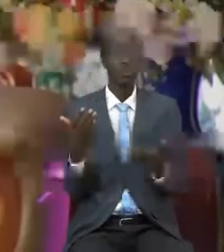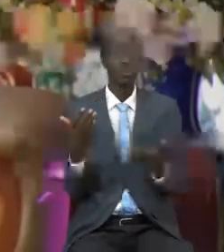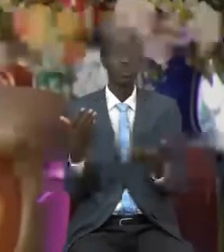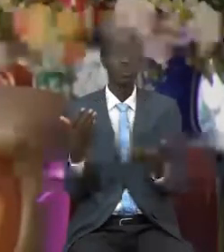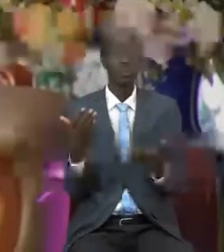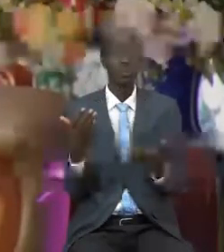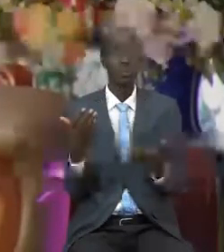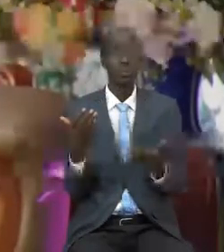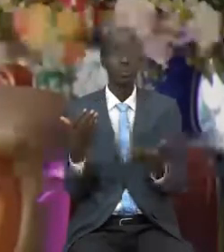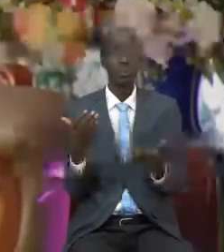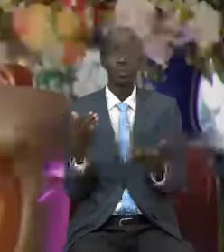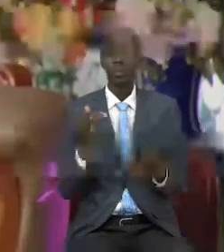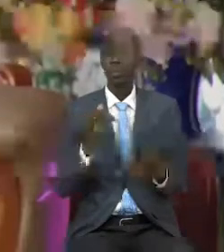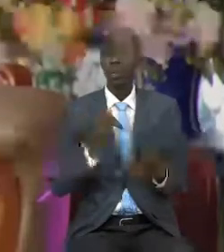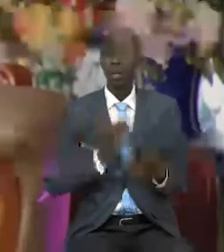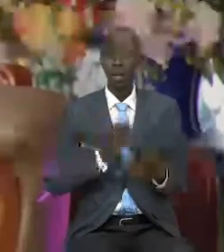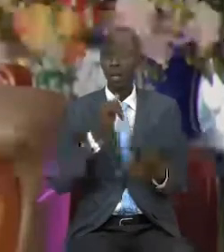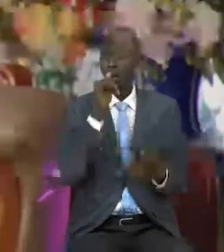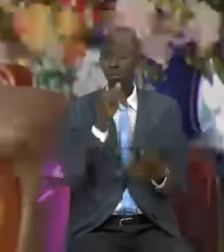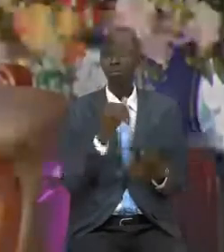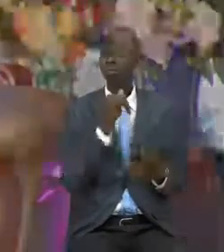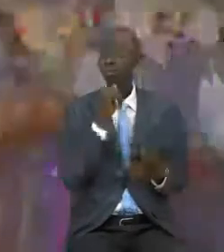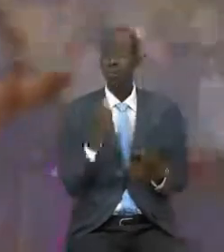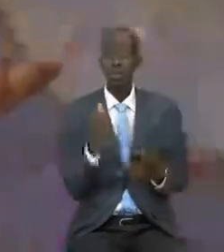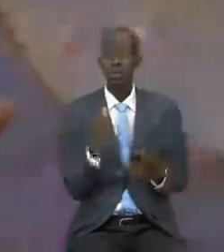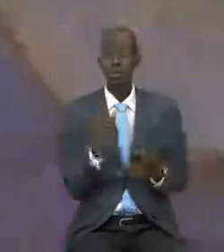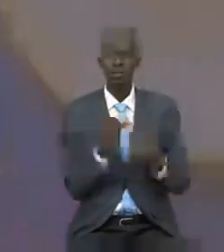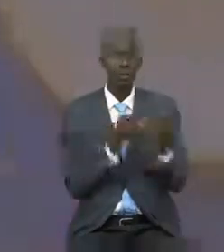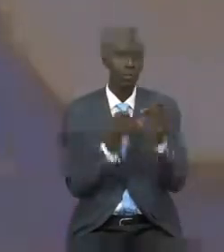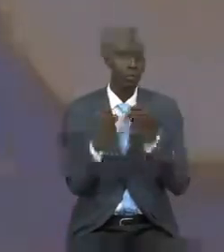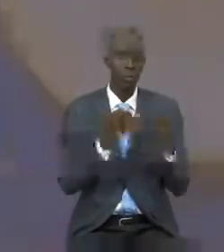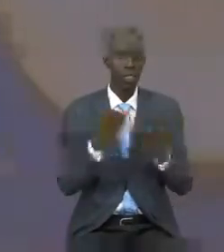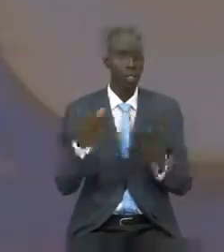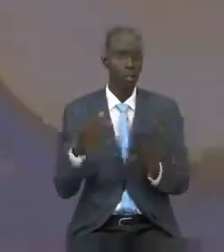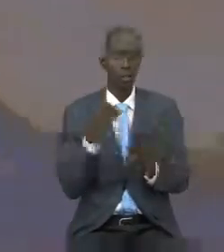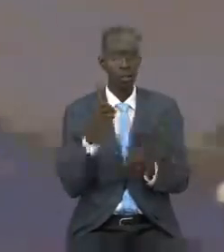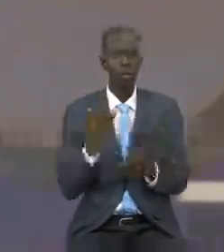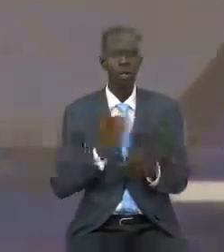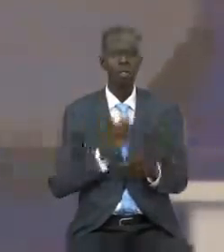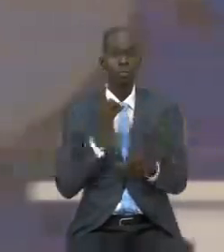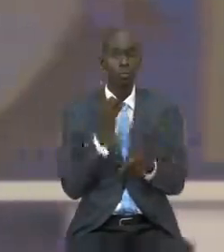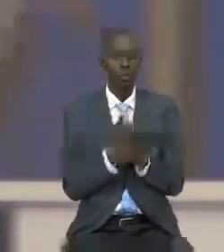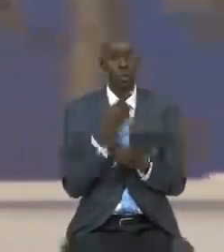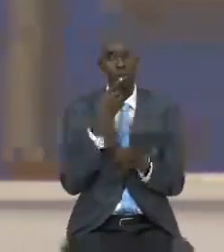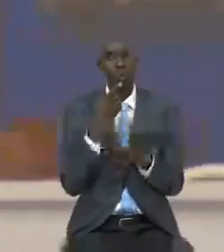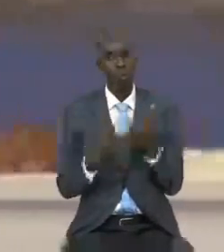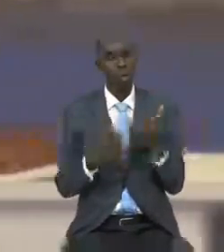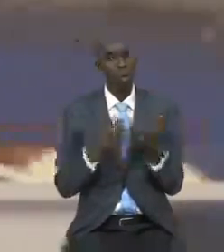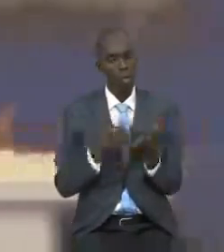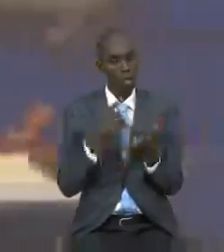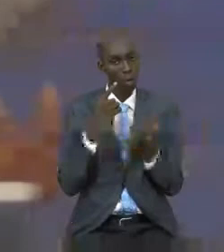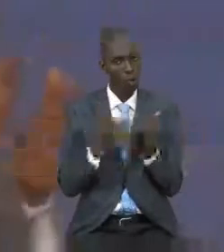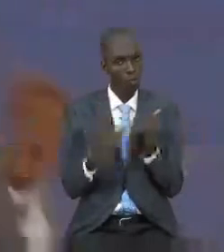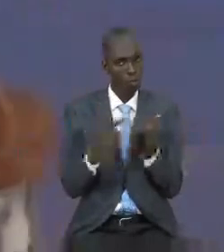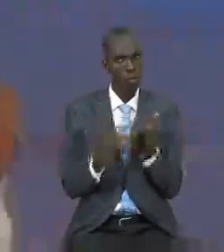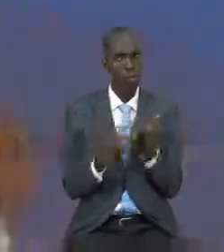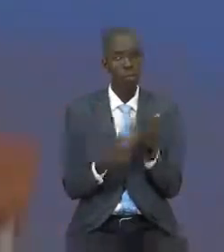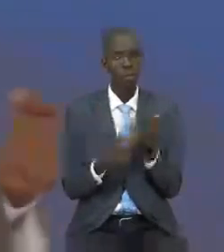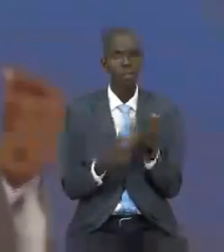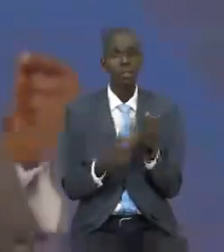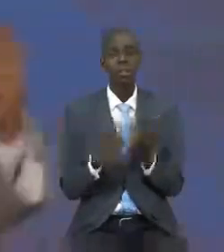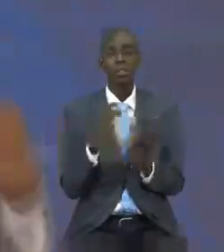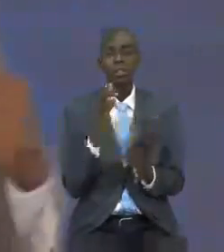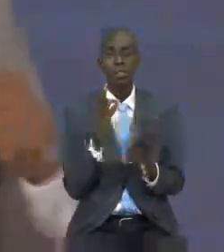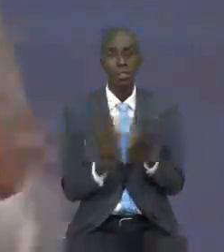not striking anyone, I'm just saying this is what I observe, that if they are